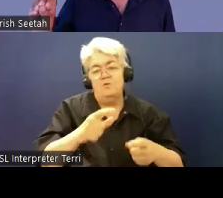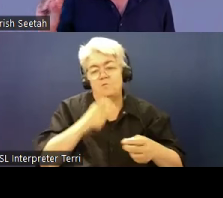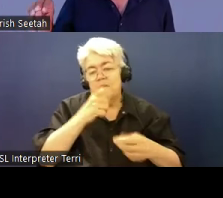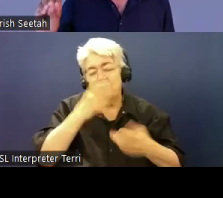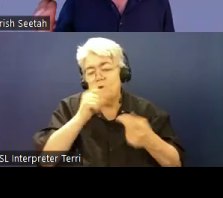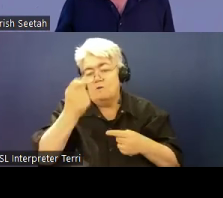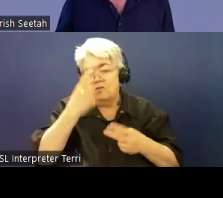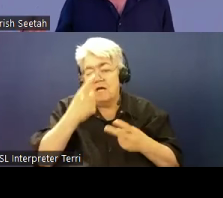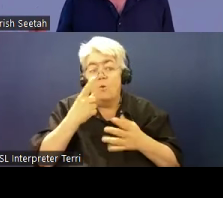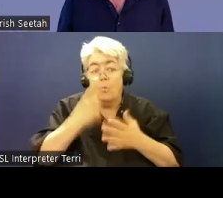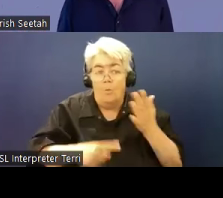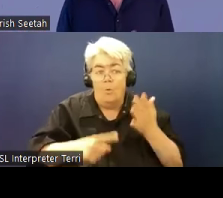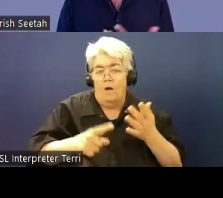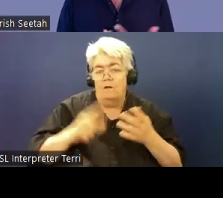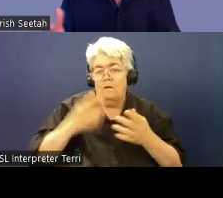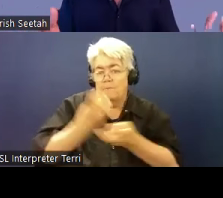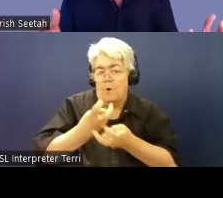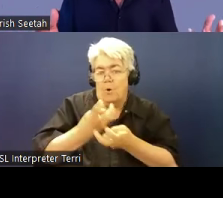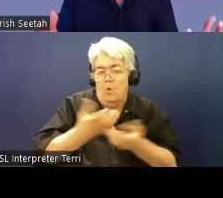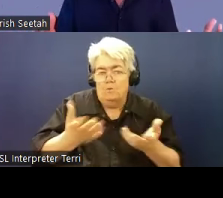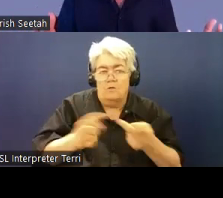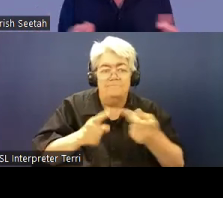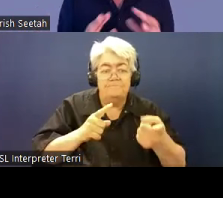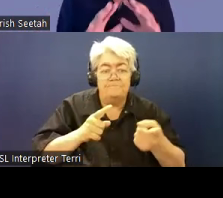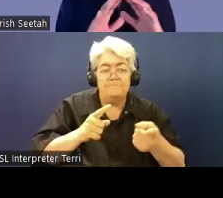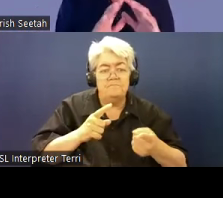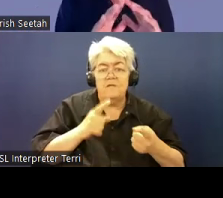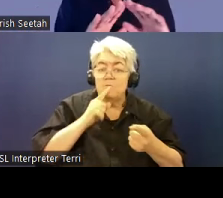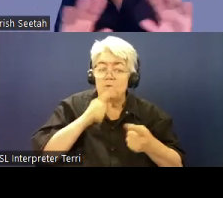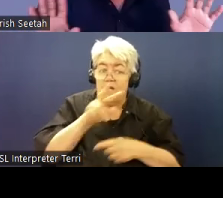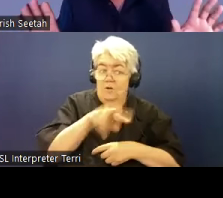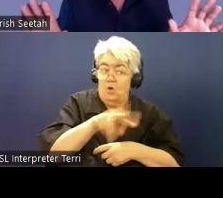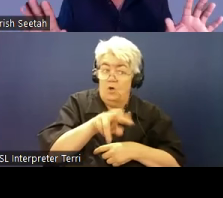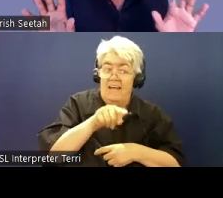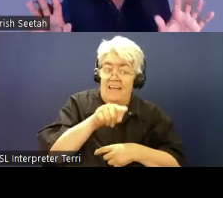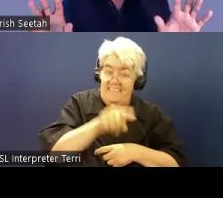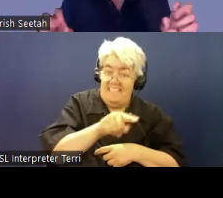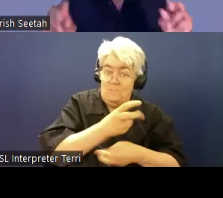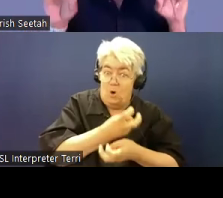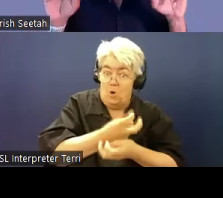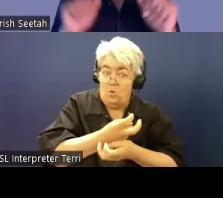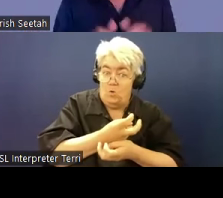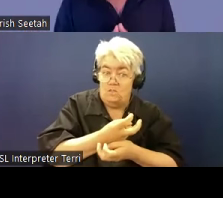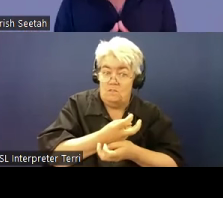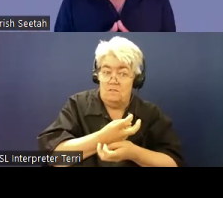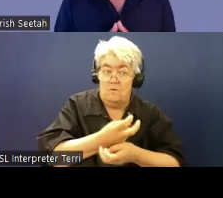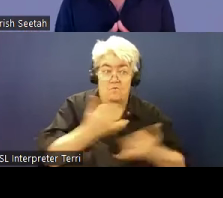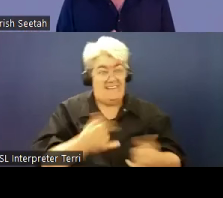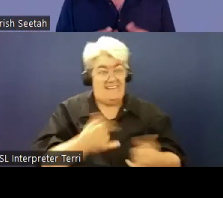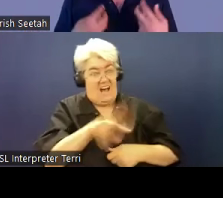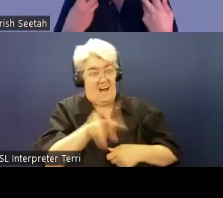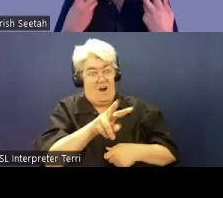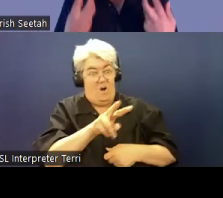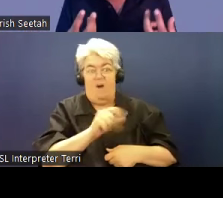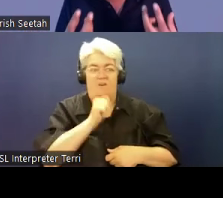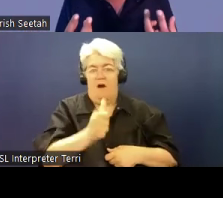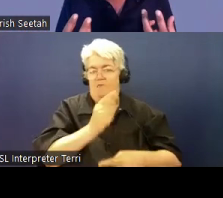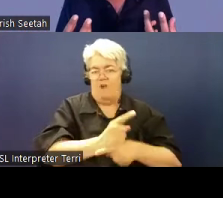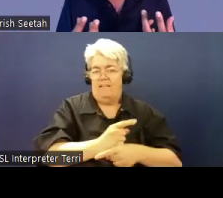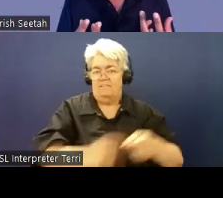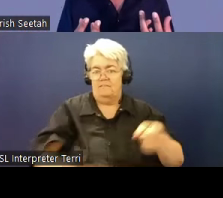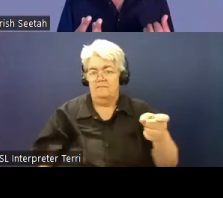but I think you could probably guess, without much difficulty, that these bones absolutely are not quote unquote normal. There is